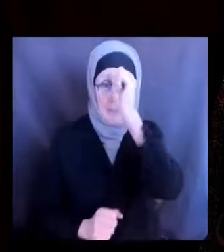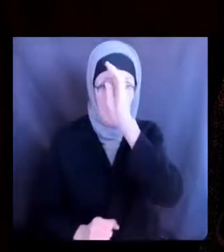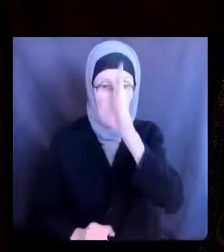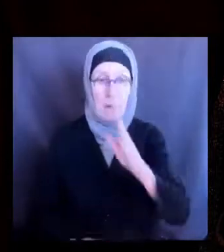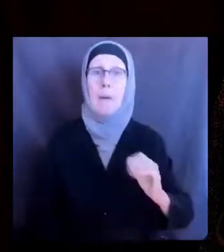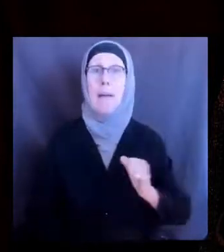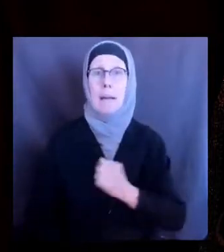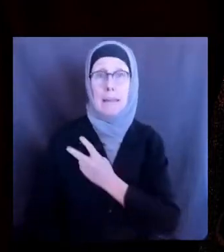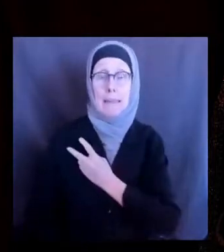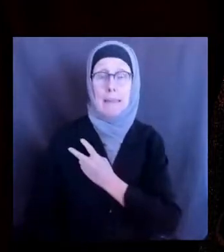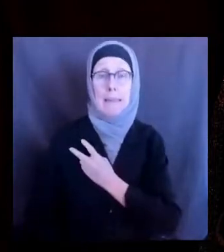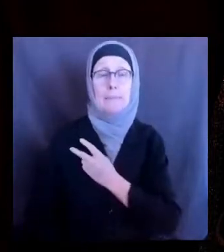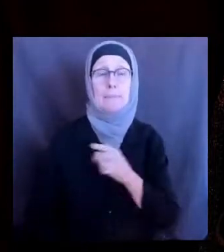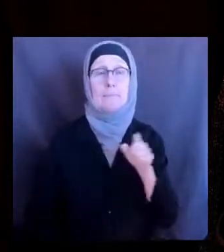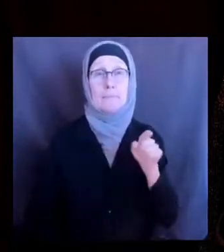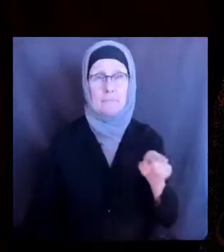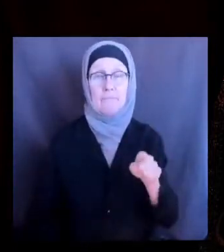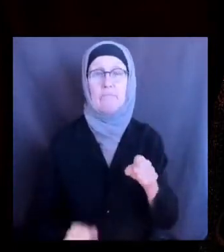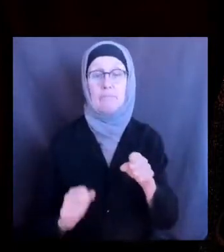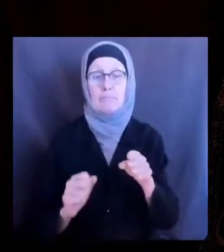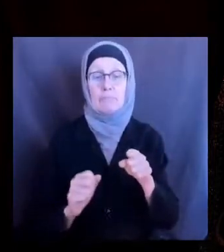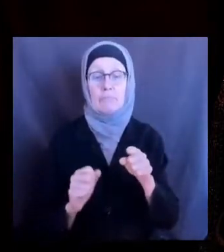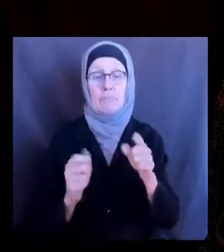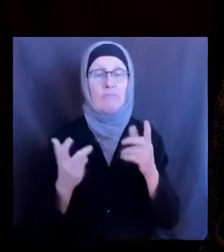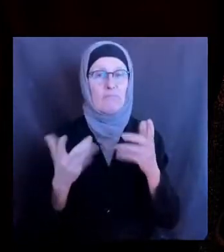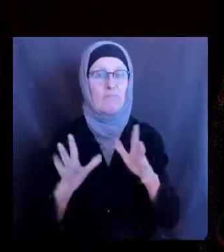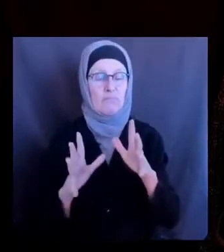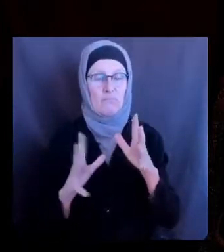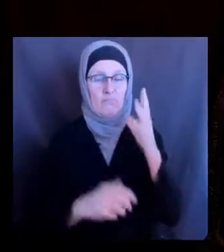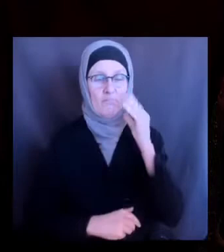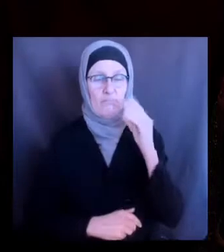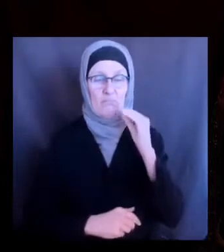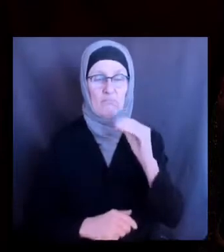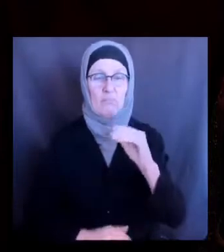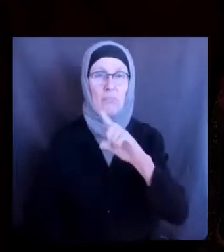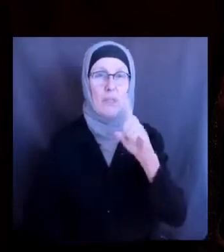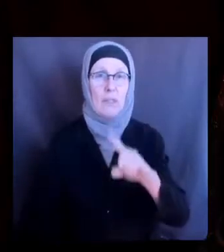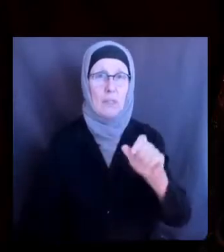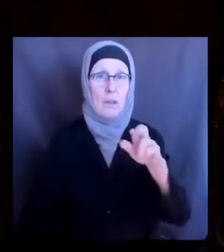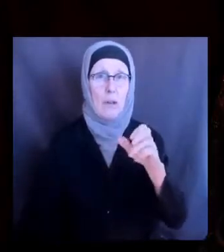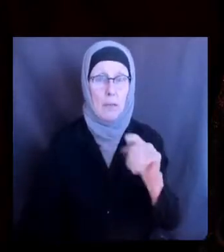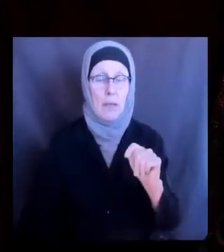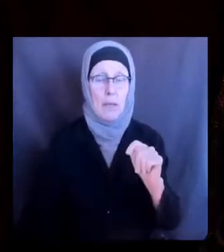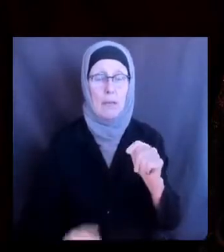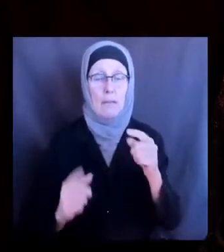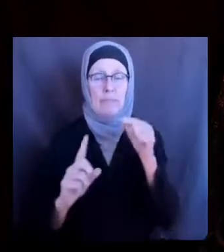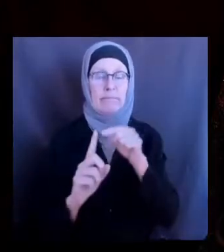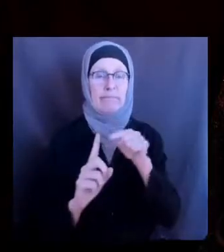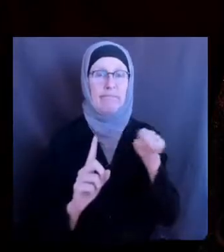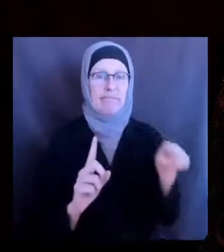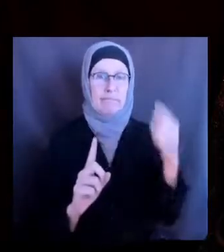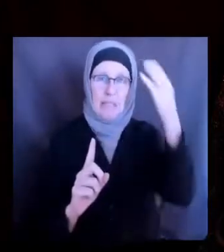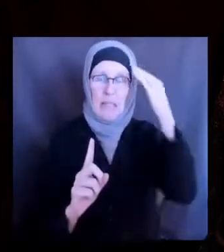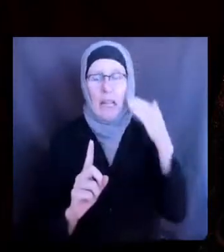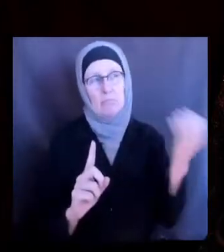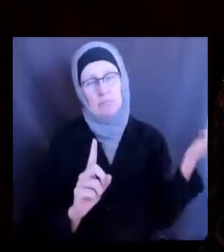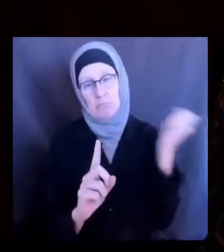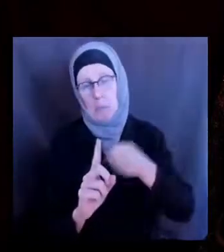see that we come to Karbala just 50 years after the wafat of Rasulullah. What do we see